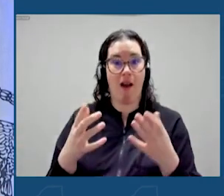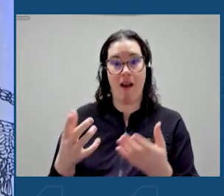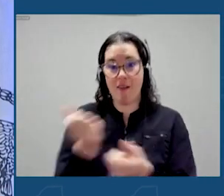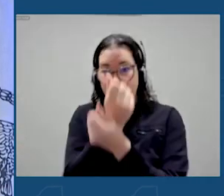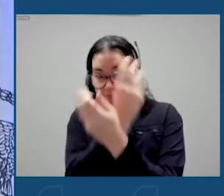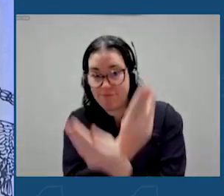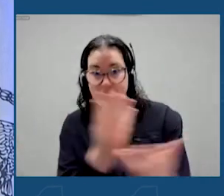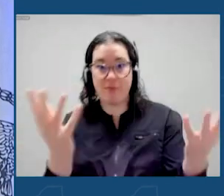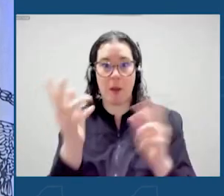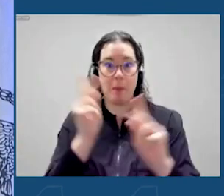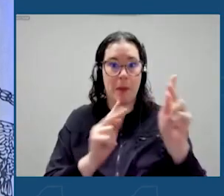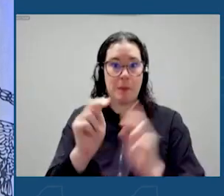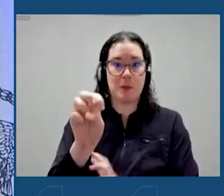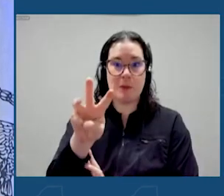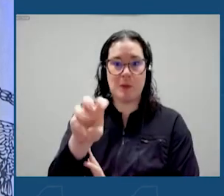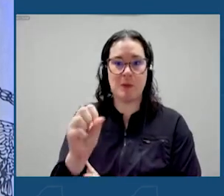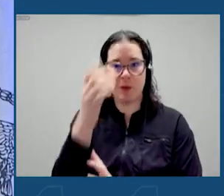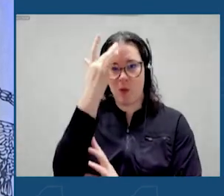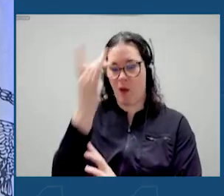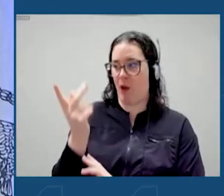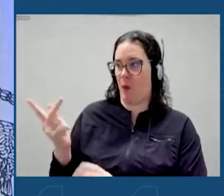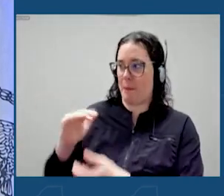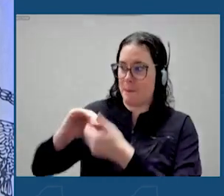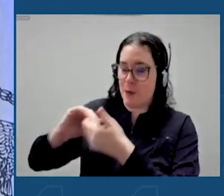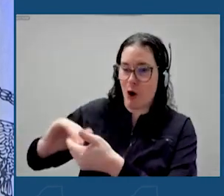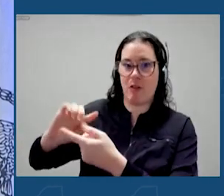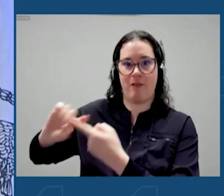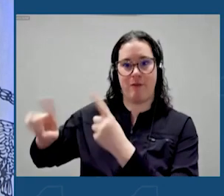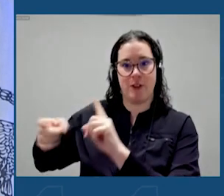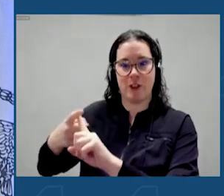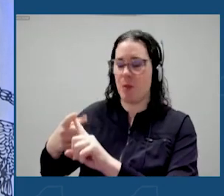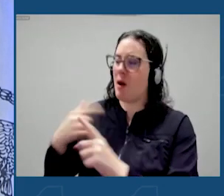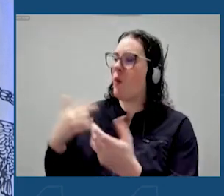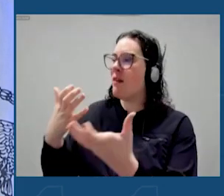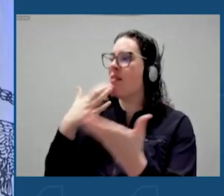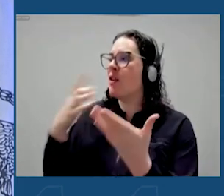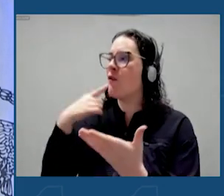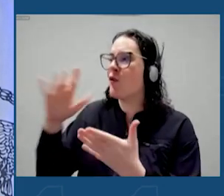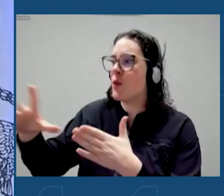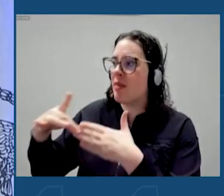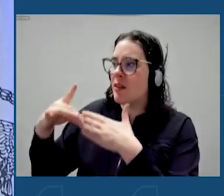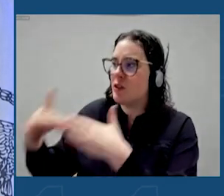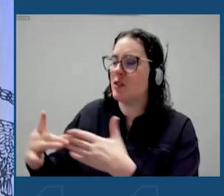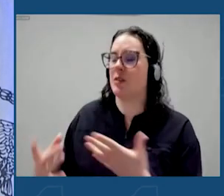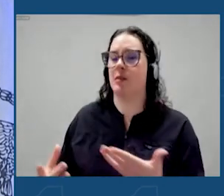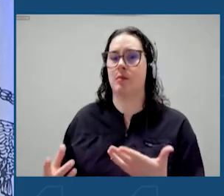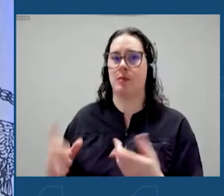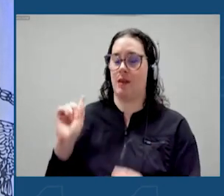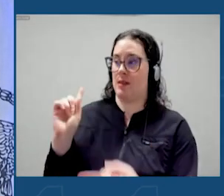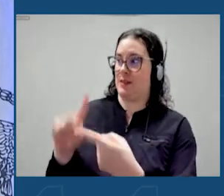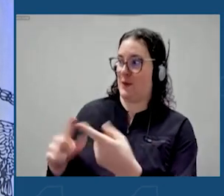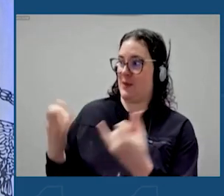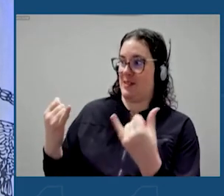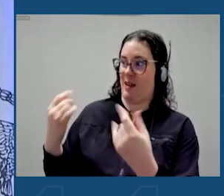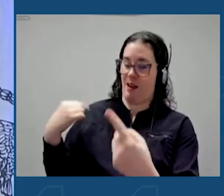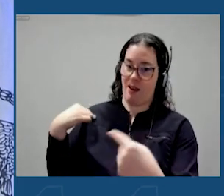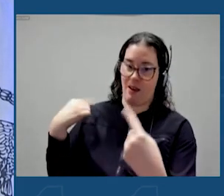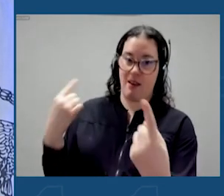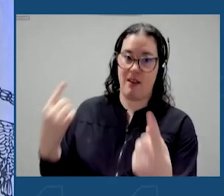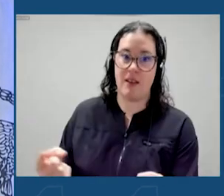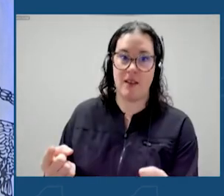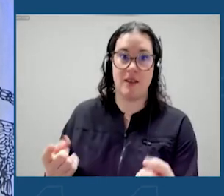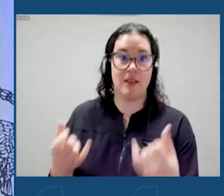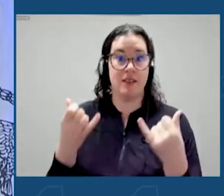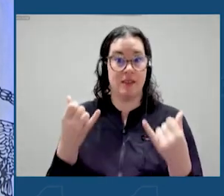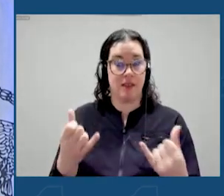Partnership, friendship, because that's how we lift him up. And I want to thank him for his leadership up until this date, with the way that today